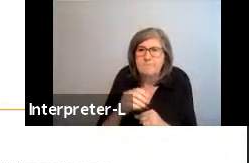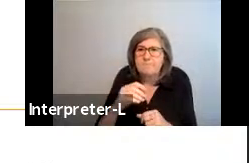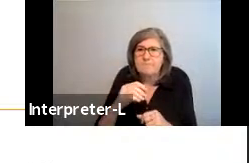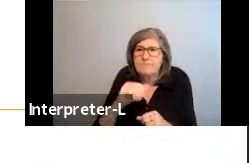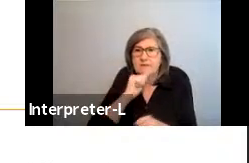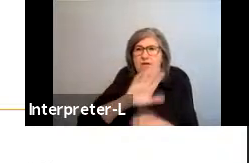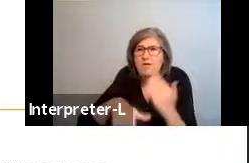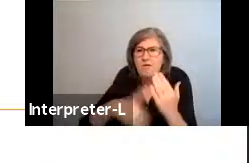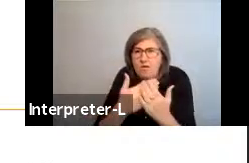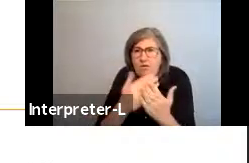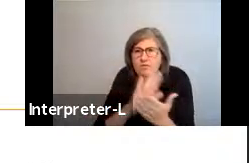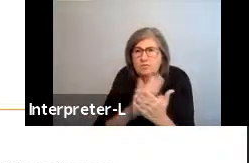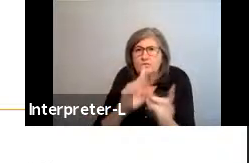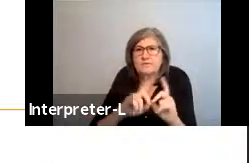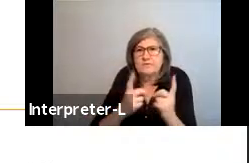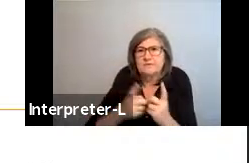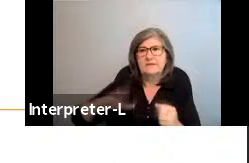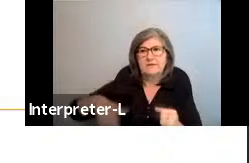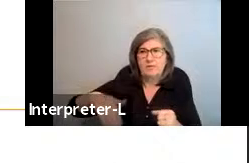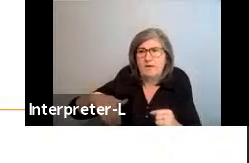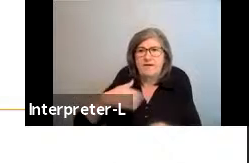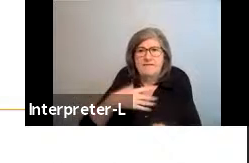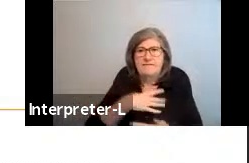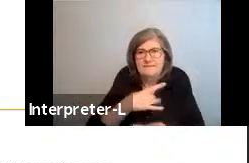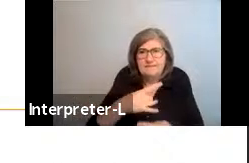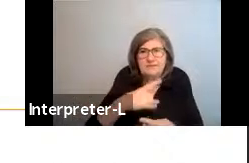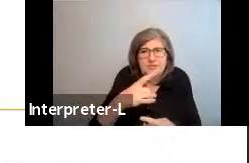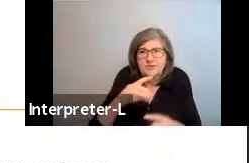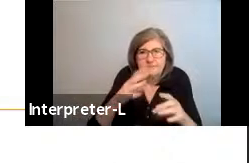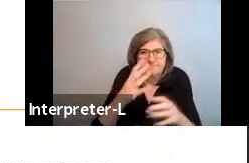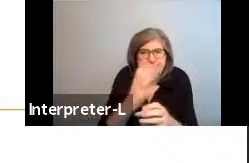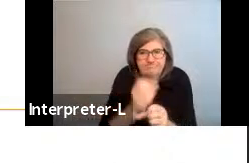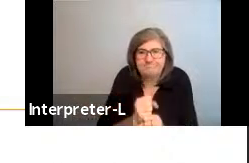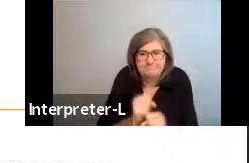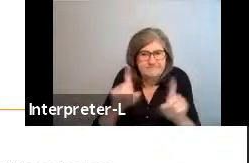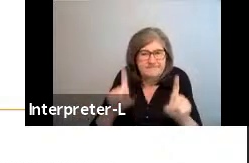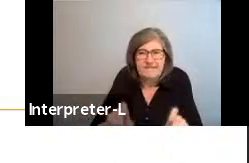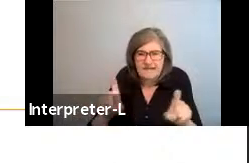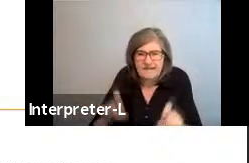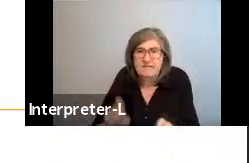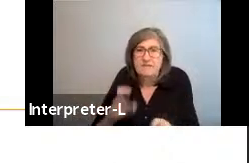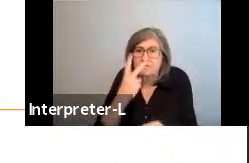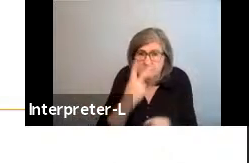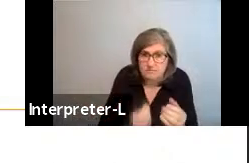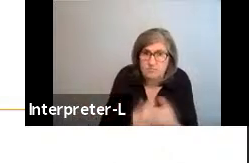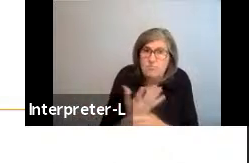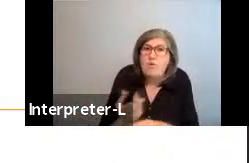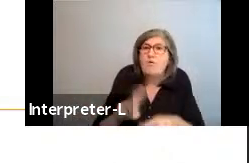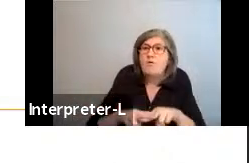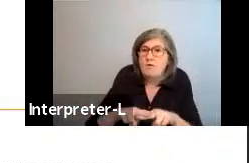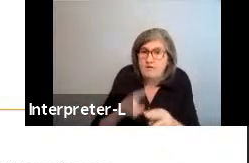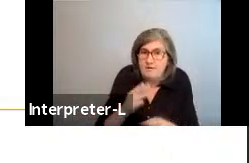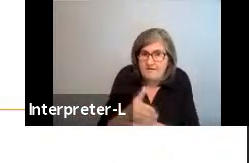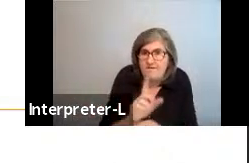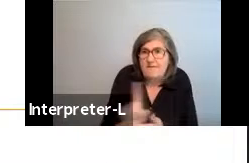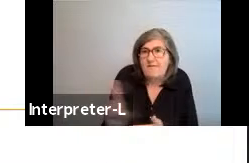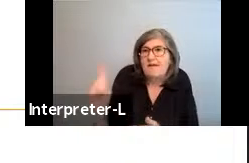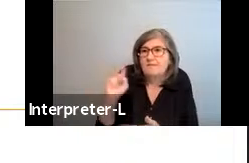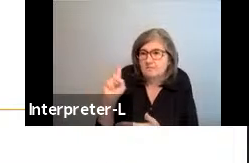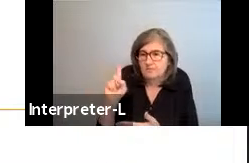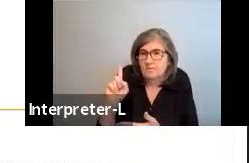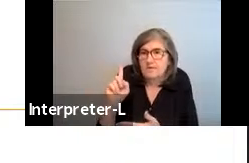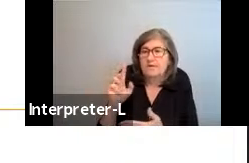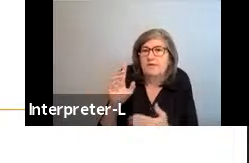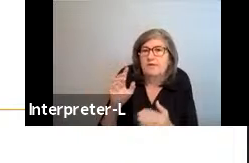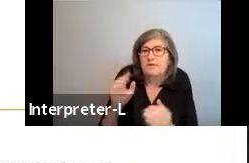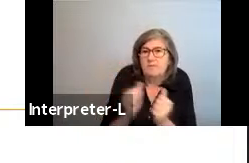our school districts yet interested. We have seen a growth since last week in terms of school districts